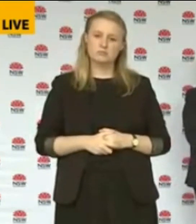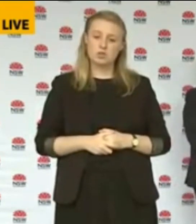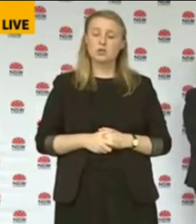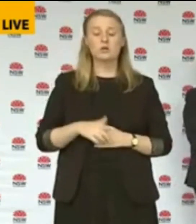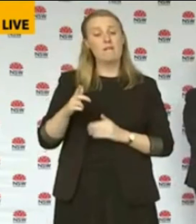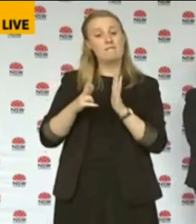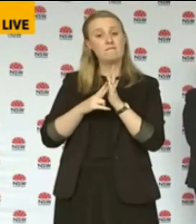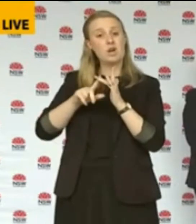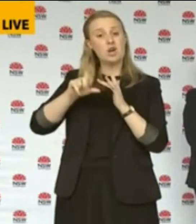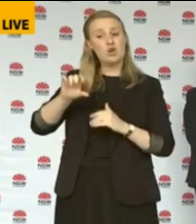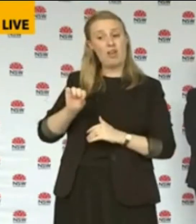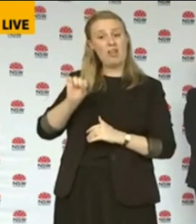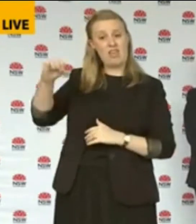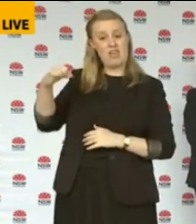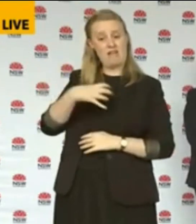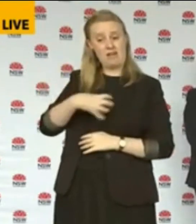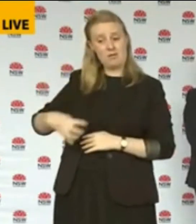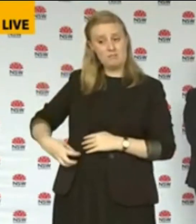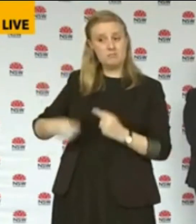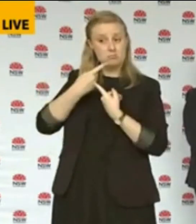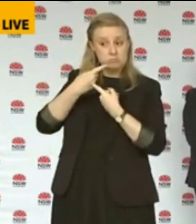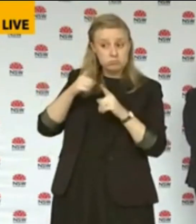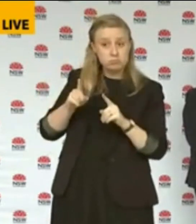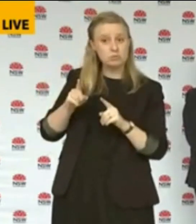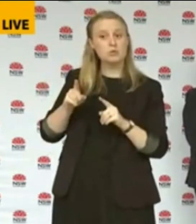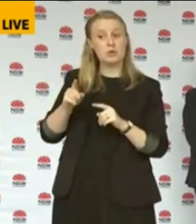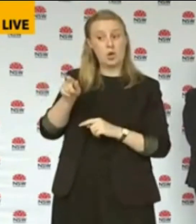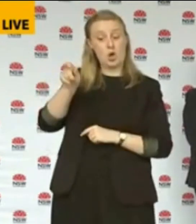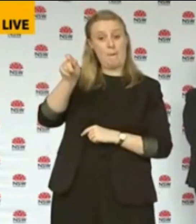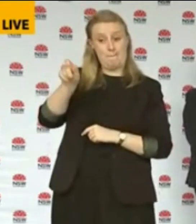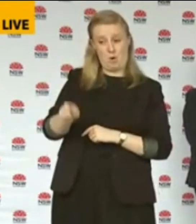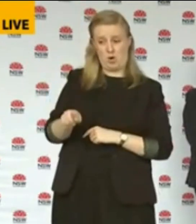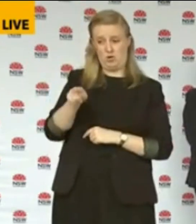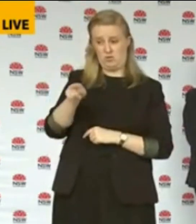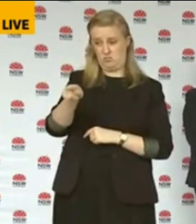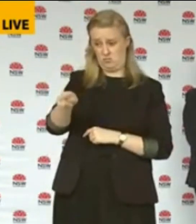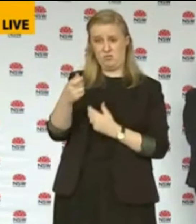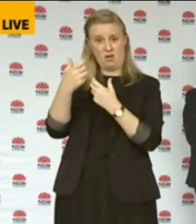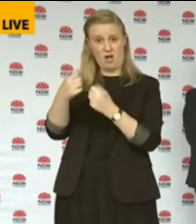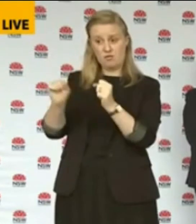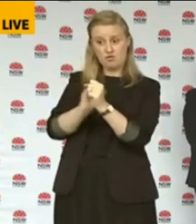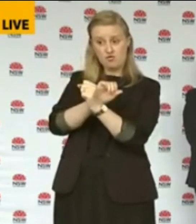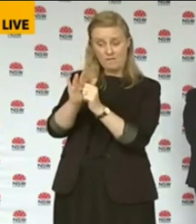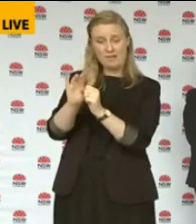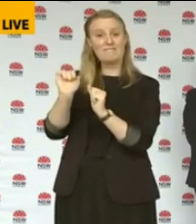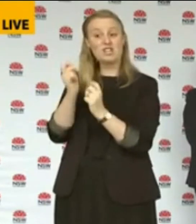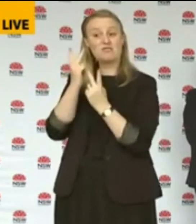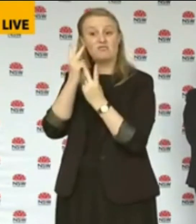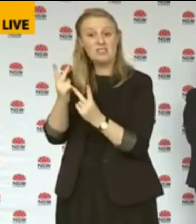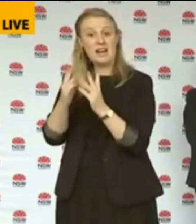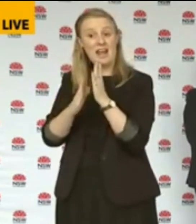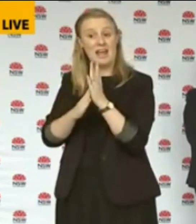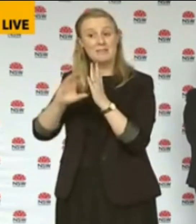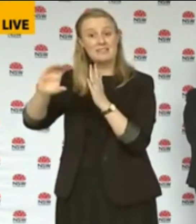Minister indicating that there was a new case that they don't yet know the source of at the MCG